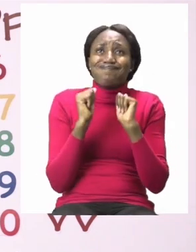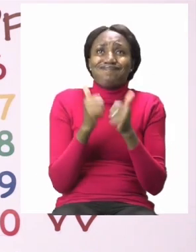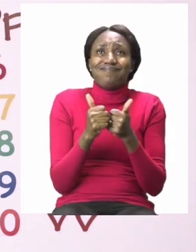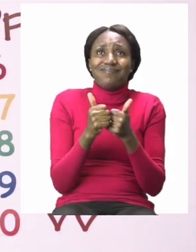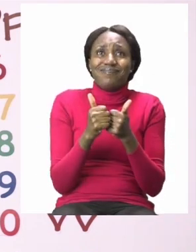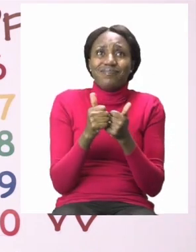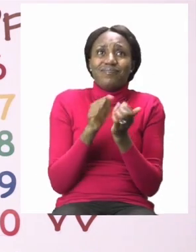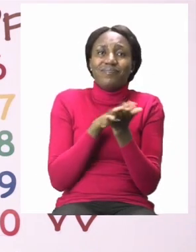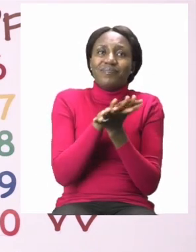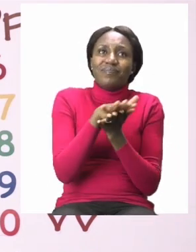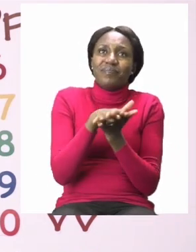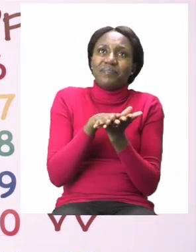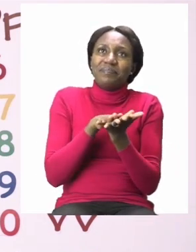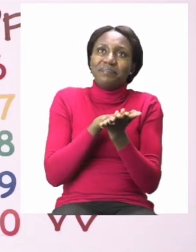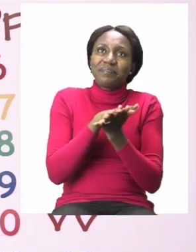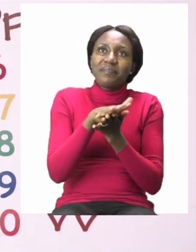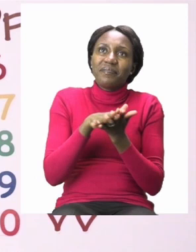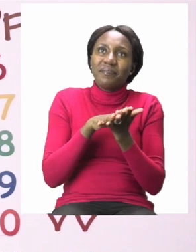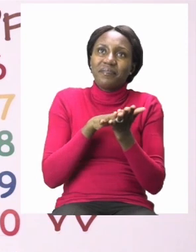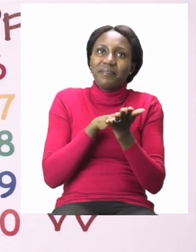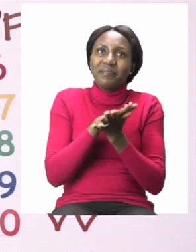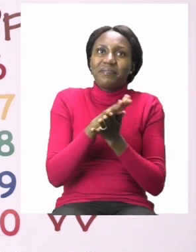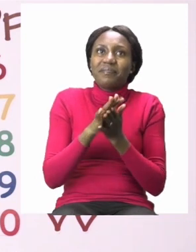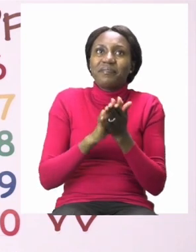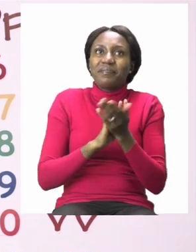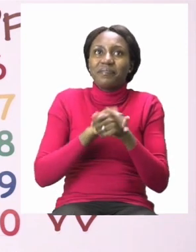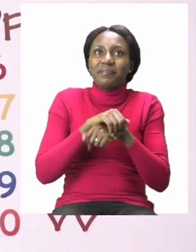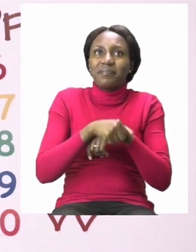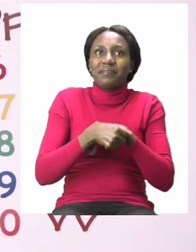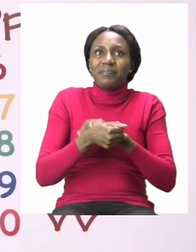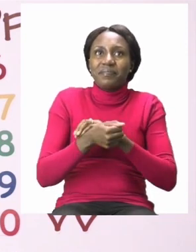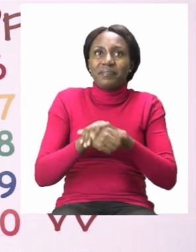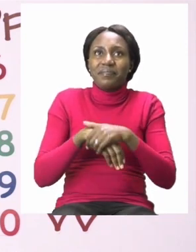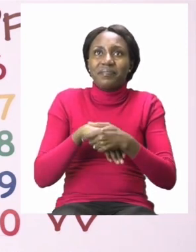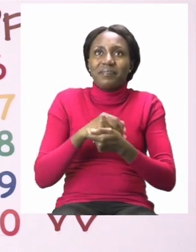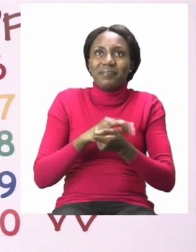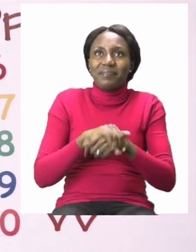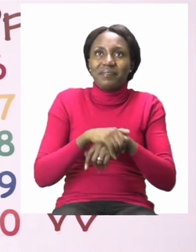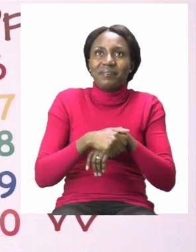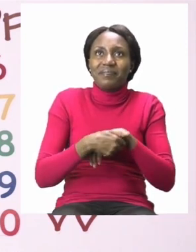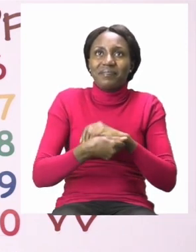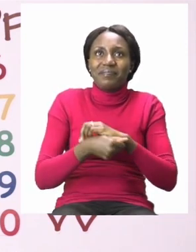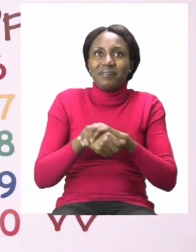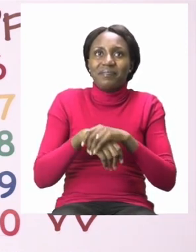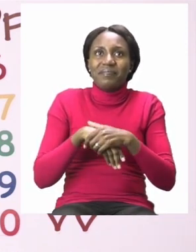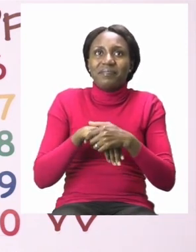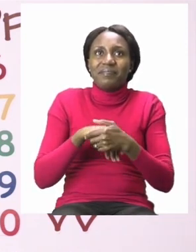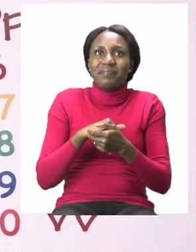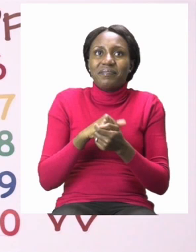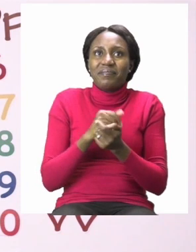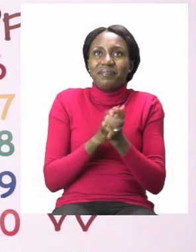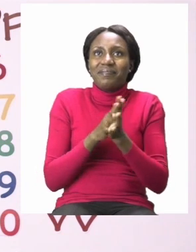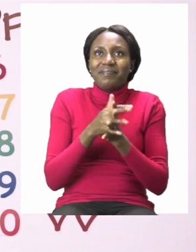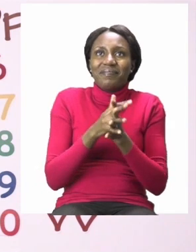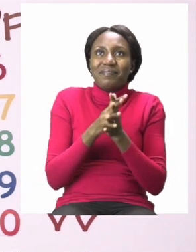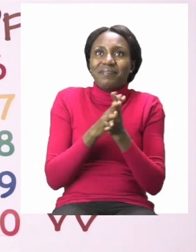rubbing inside. Very good. Round and round our hands, in between